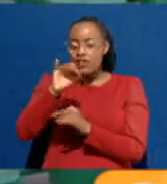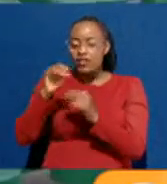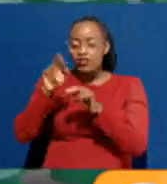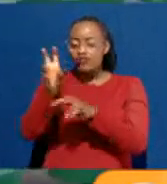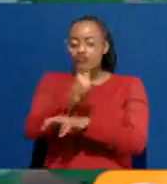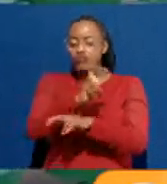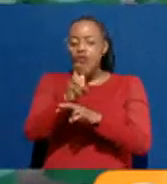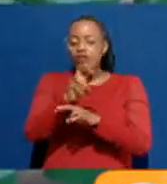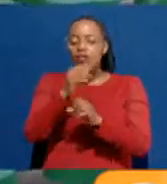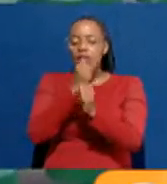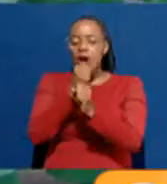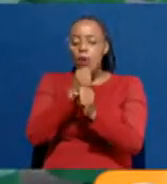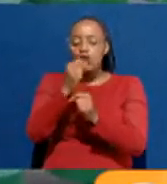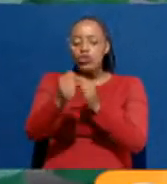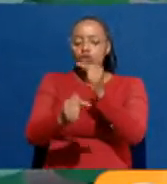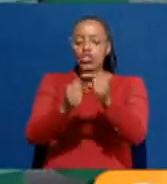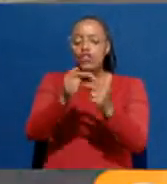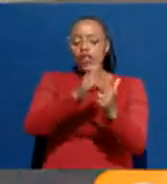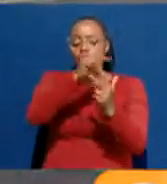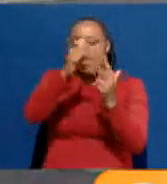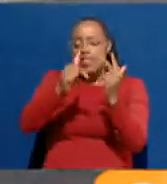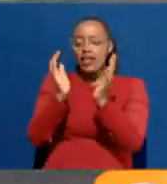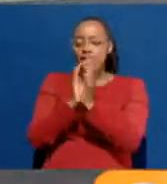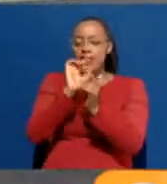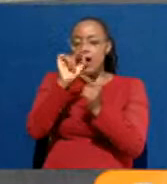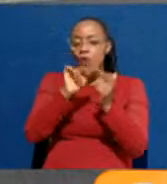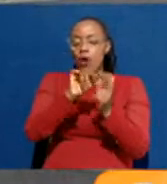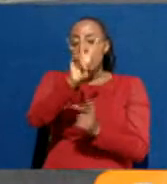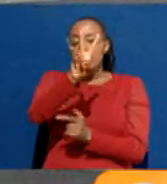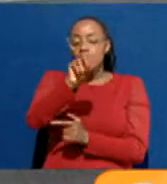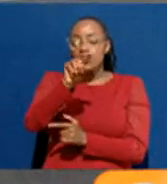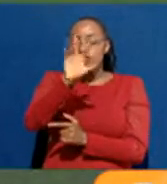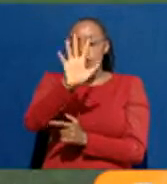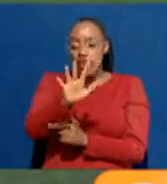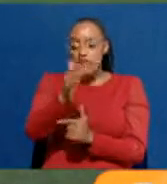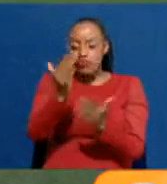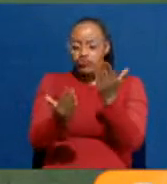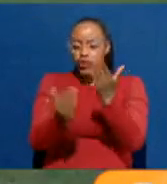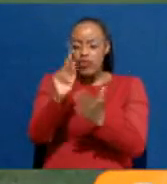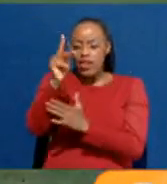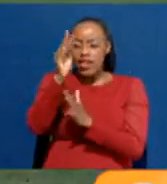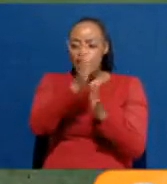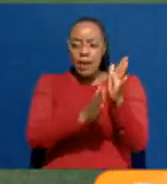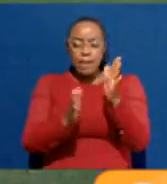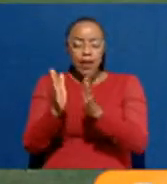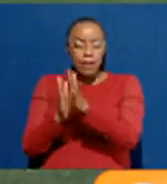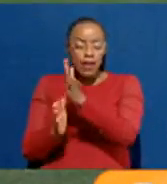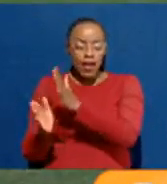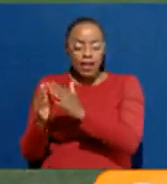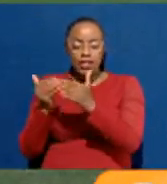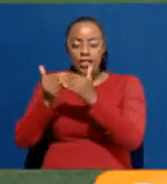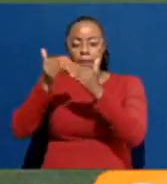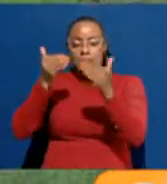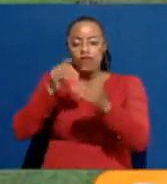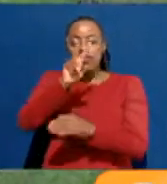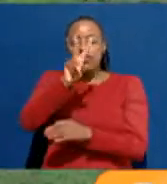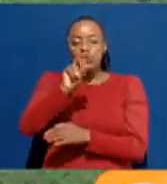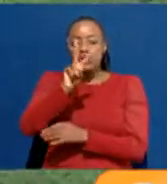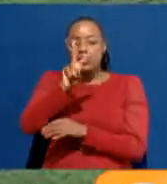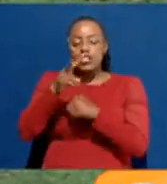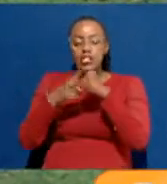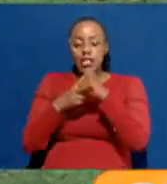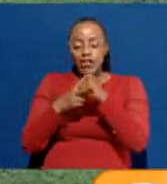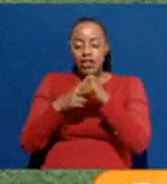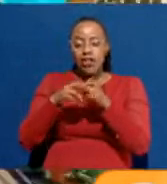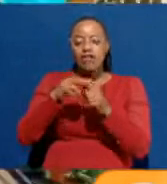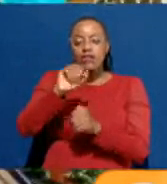the renovation works at the three stadia in 2025 to assess Kenya's preparedness ahead of the